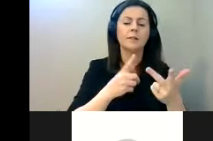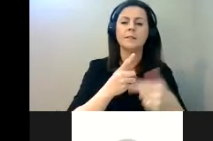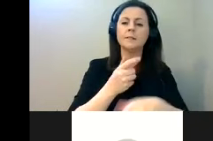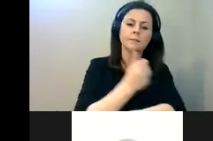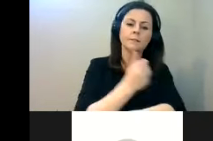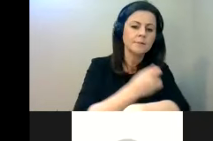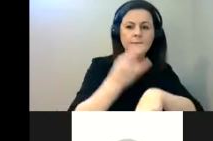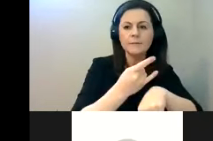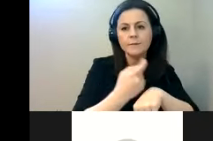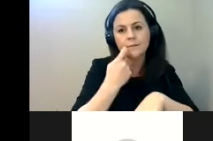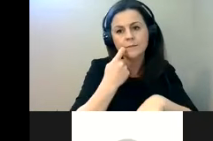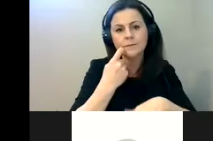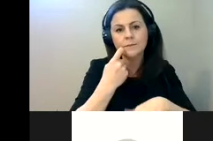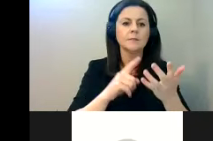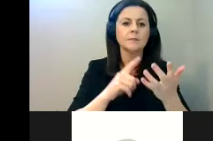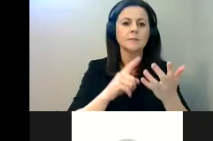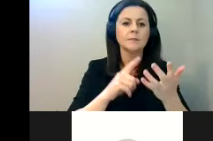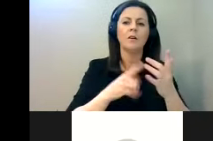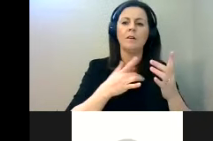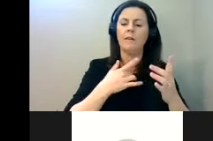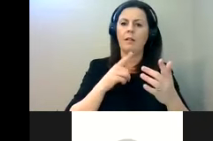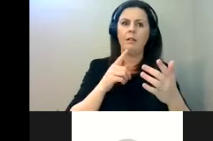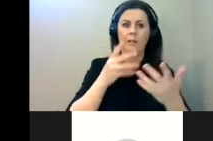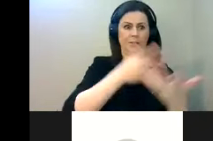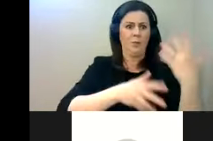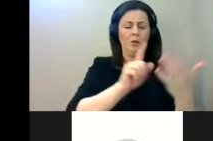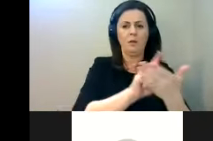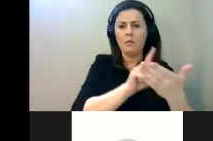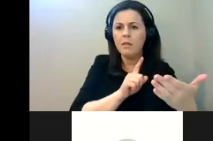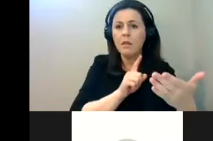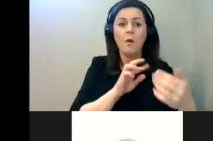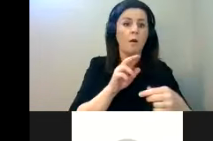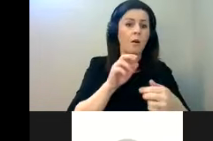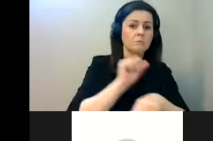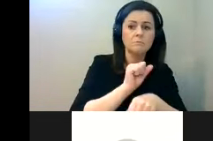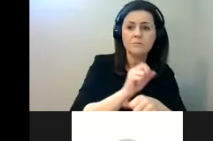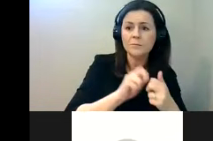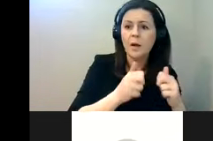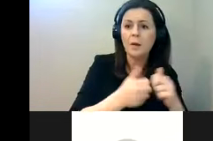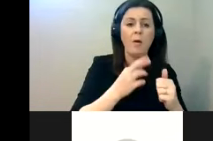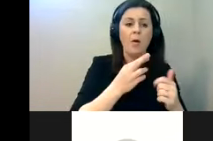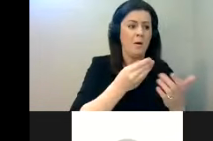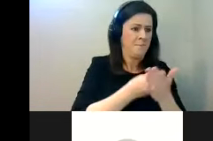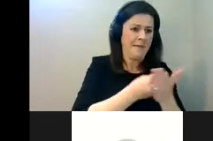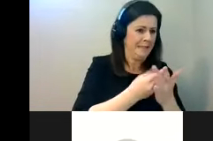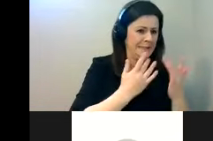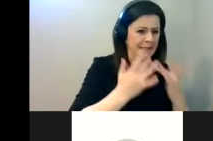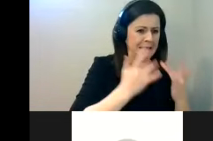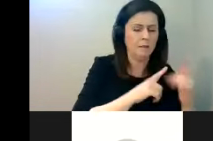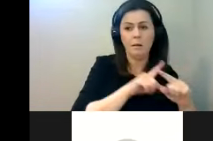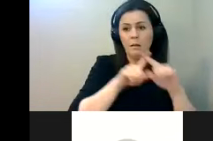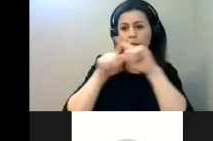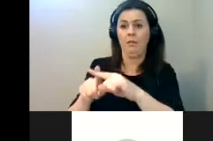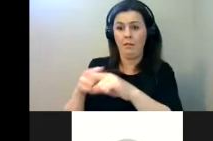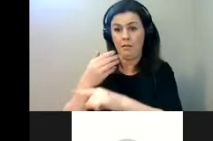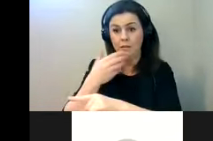isolation issues, employment issues, or has somehow become financially dependent on the older adult.